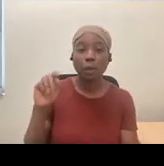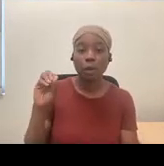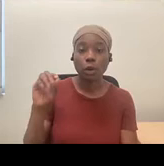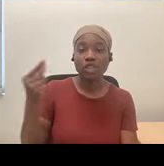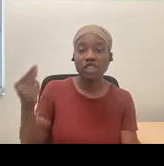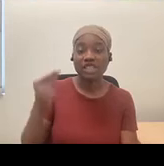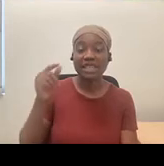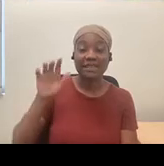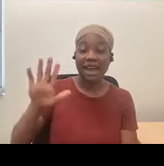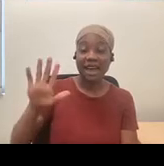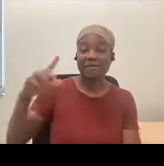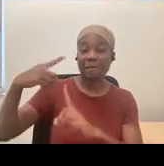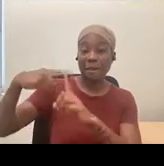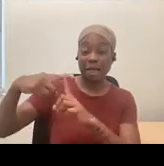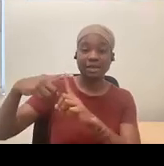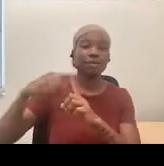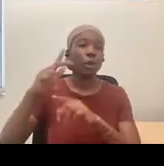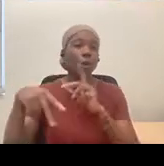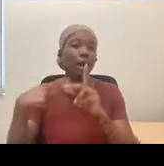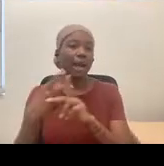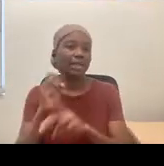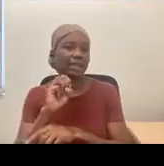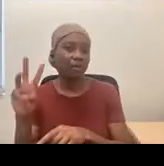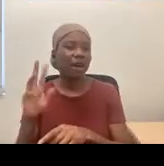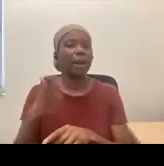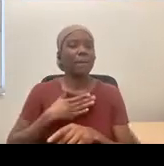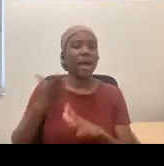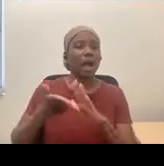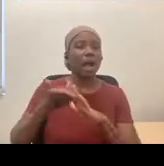The kind of software, so the operating system version that I'm using.